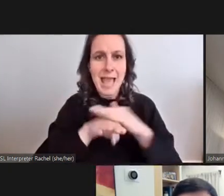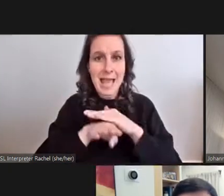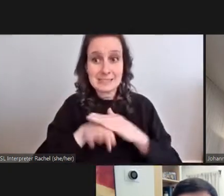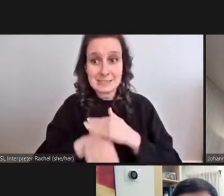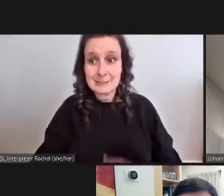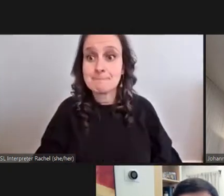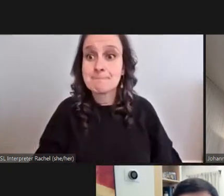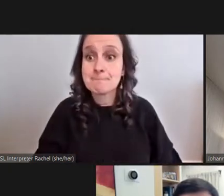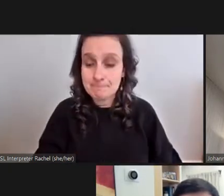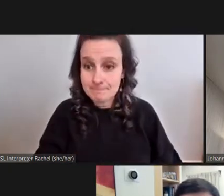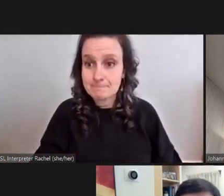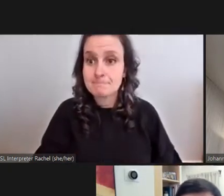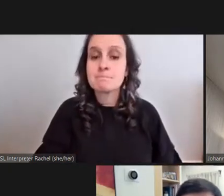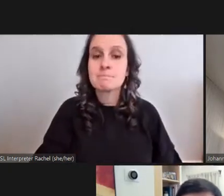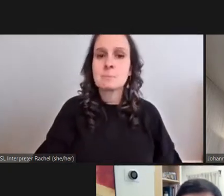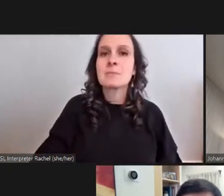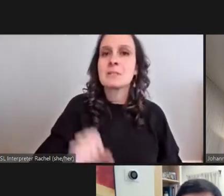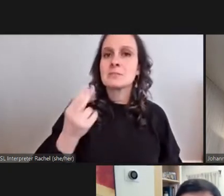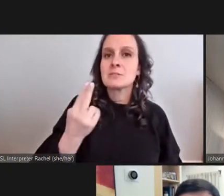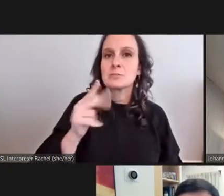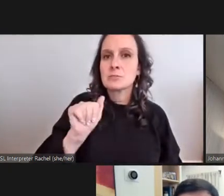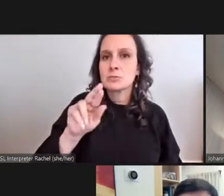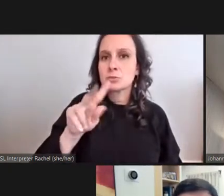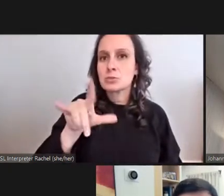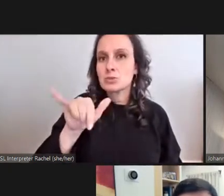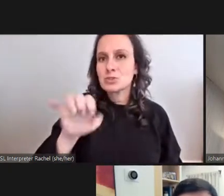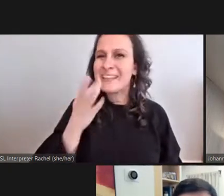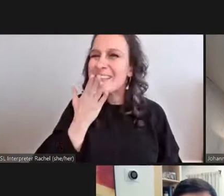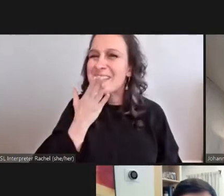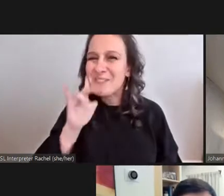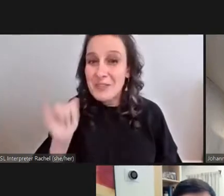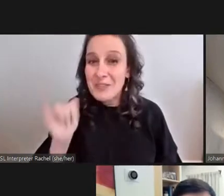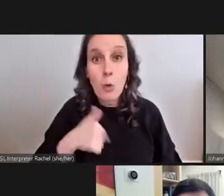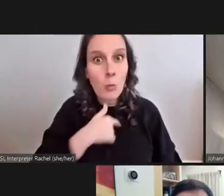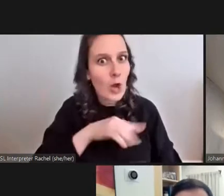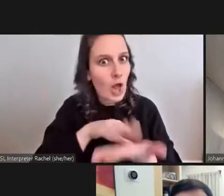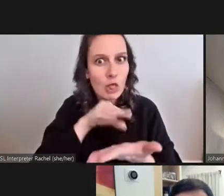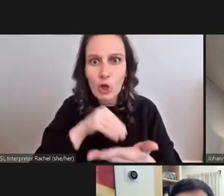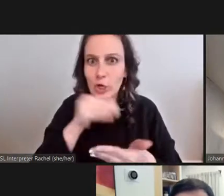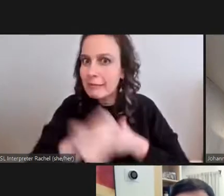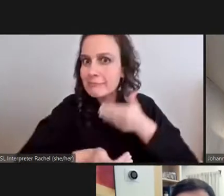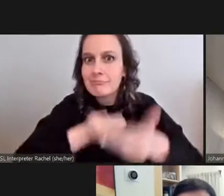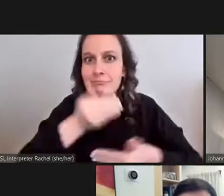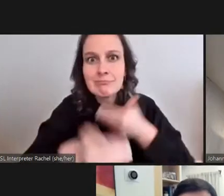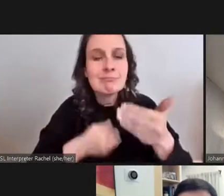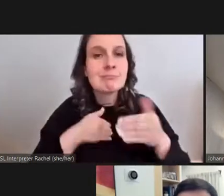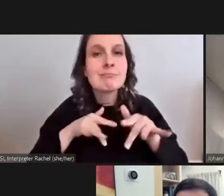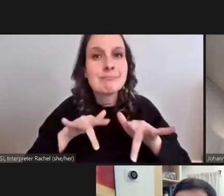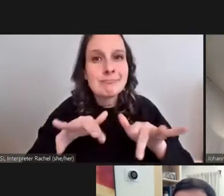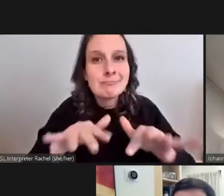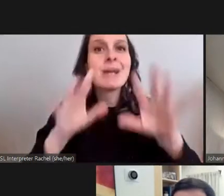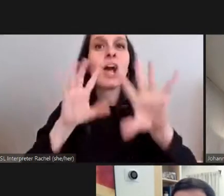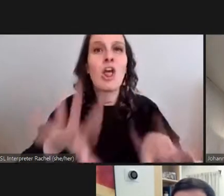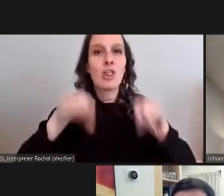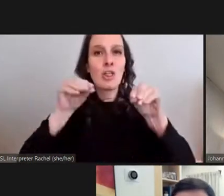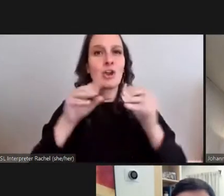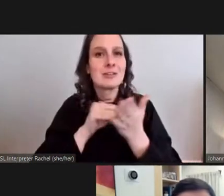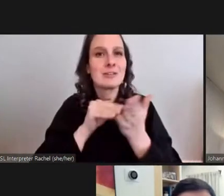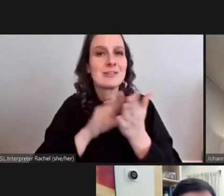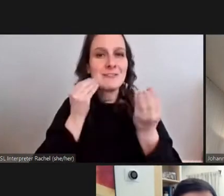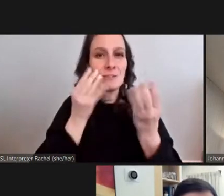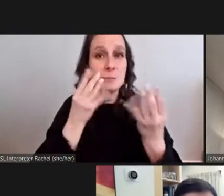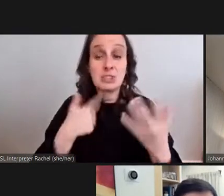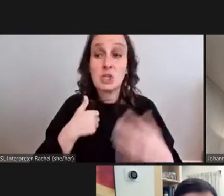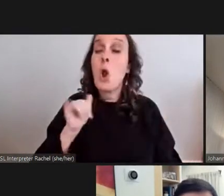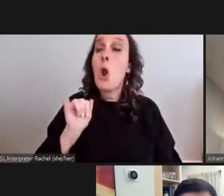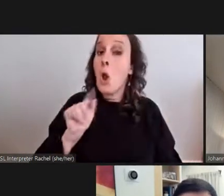Great. Thanks for that, Stephen. But we're learning, right? As we go along, we learn what we need to do, and we are